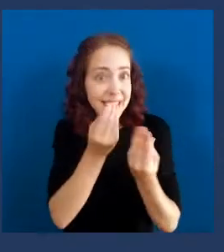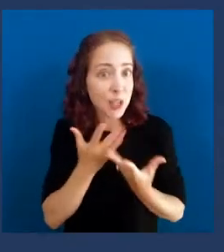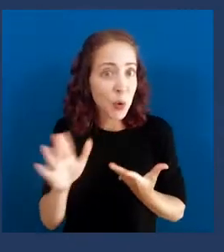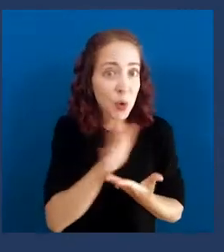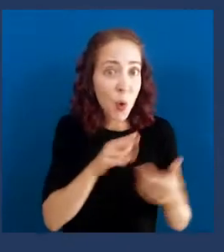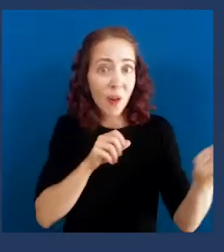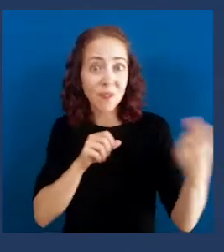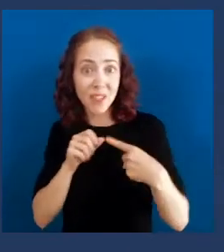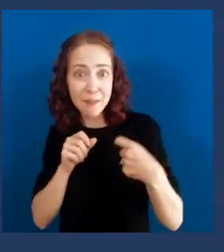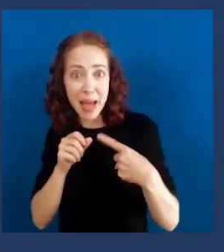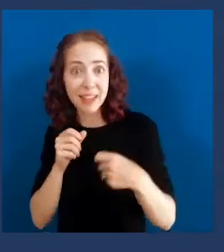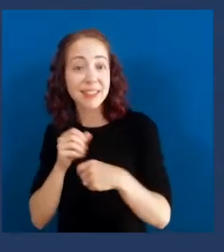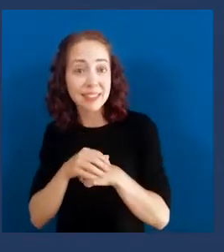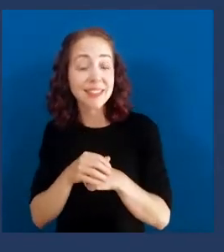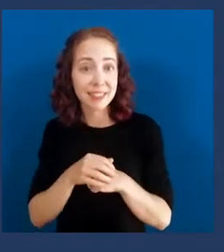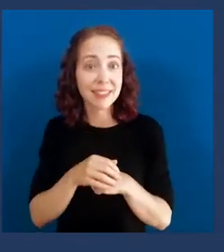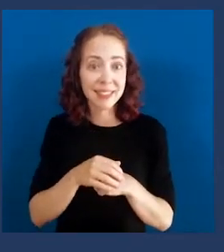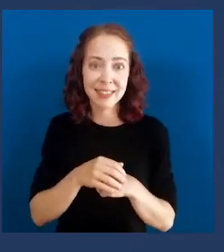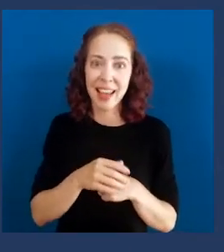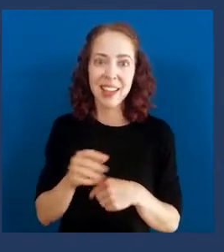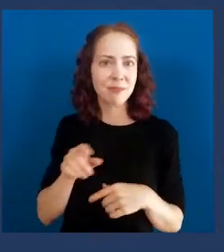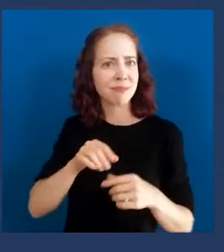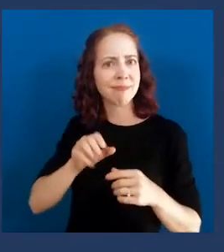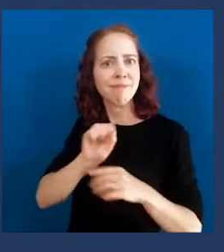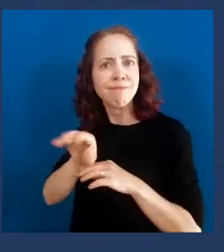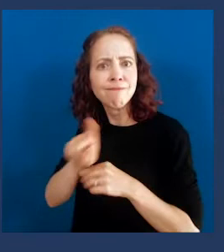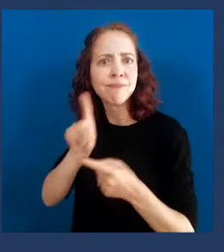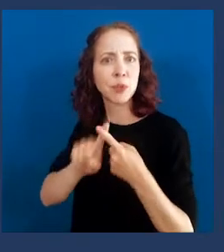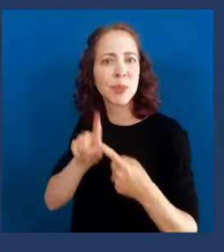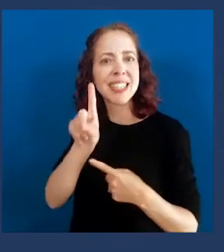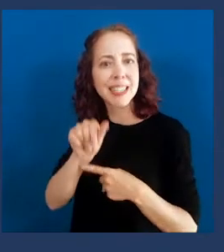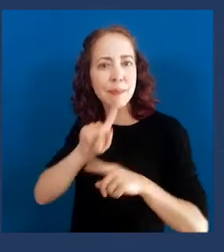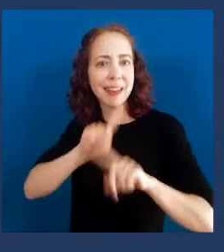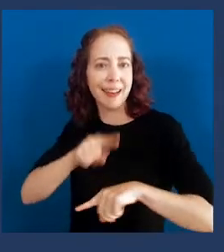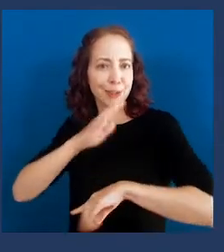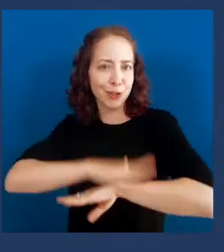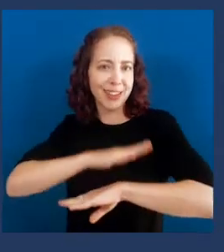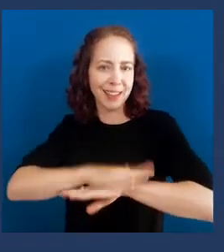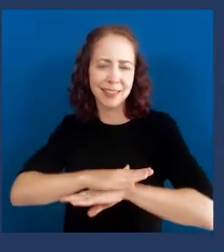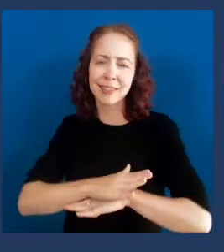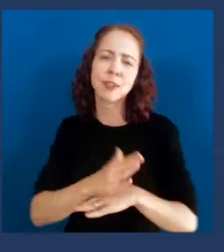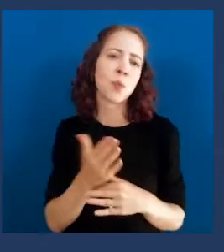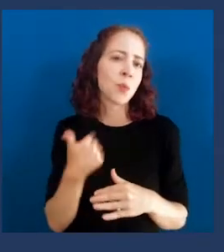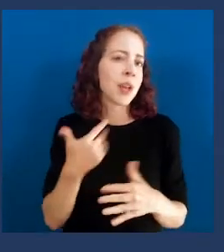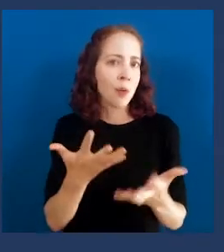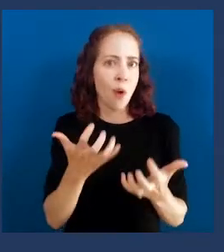at the Disability Answer Desk. We'd love to hear from you as we build these products for the future. Thank you so